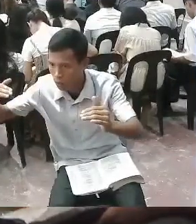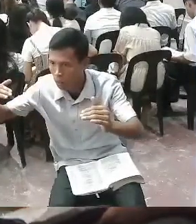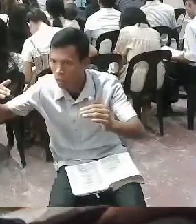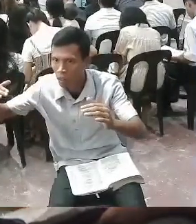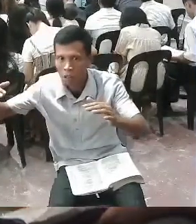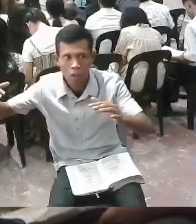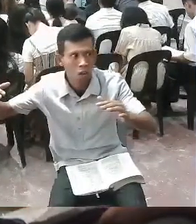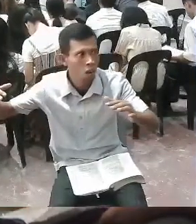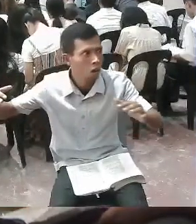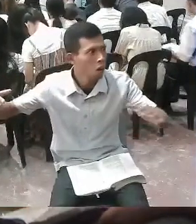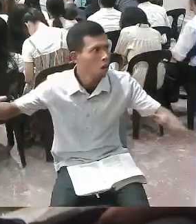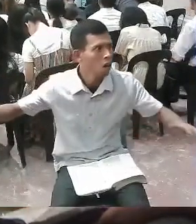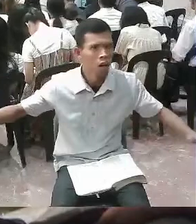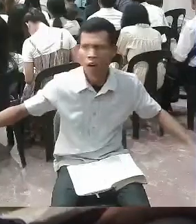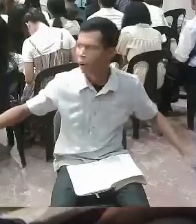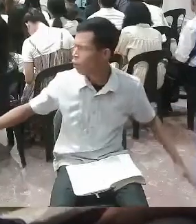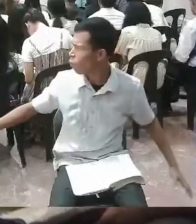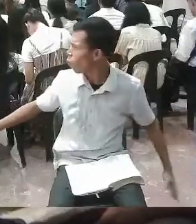It says,